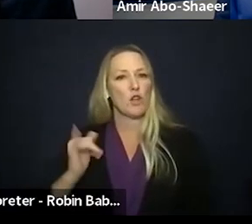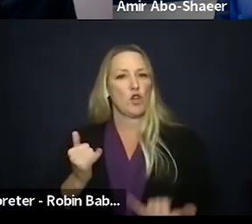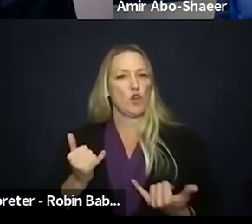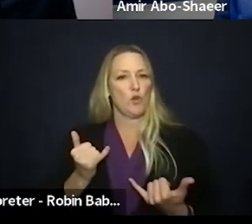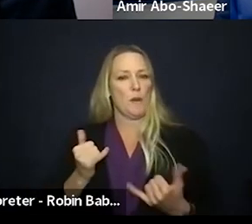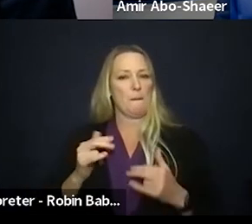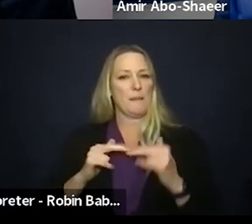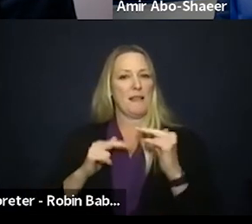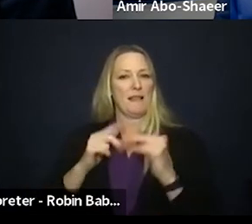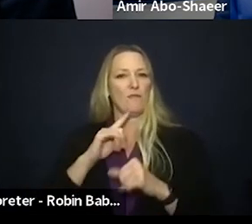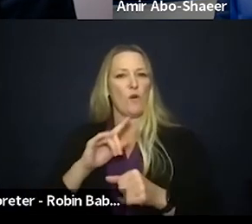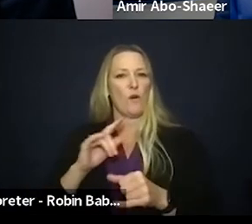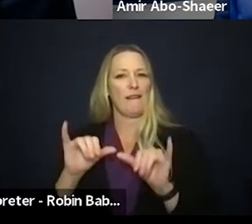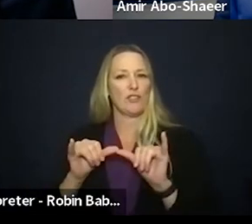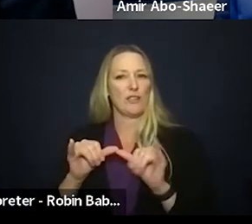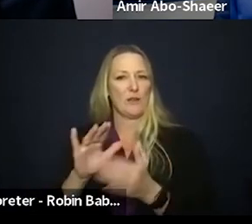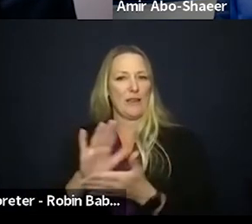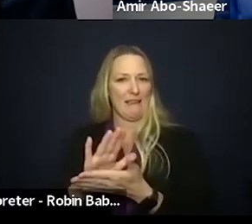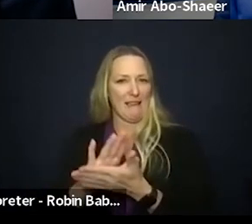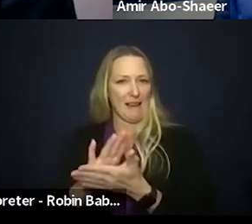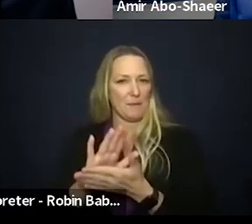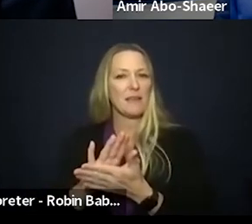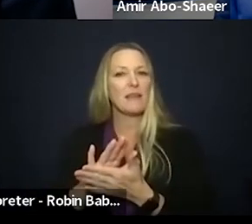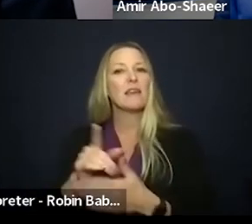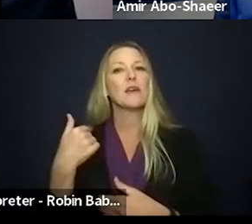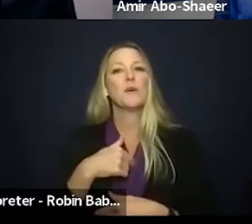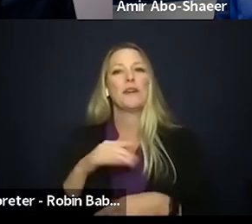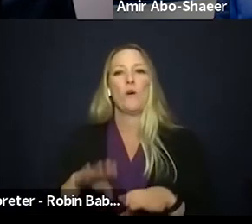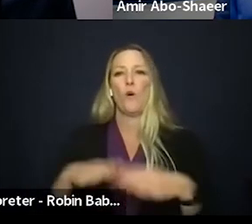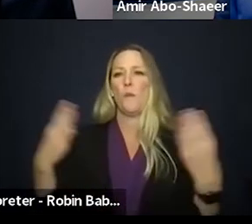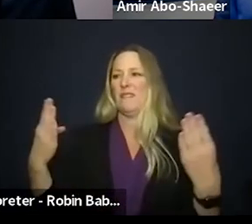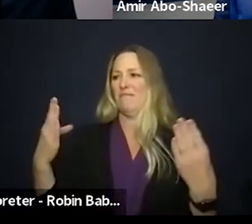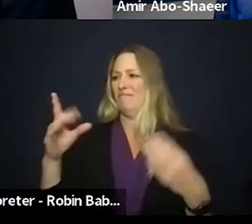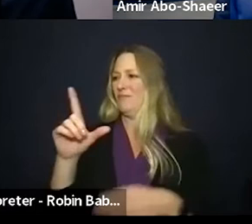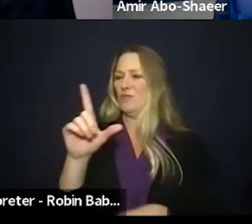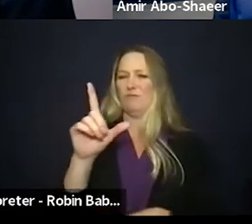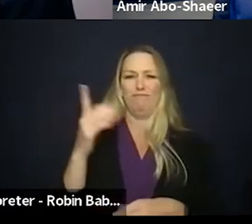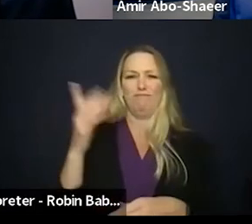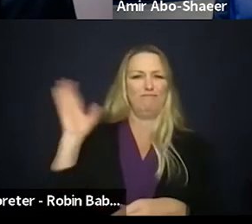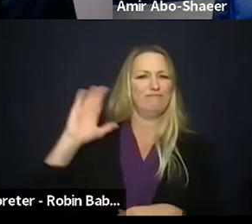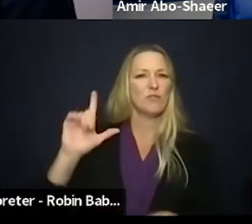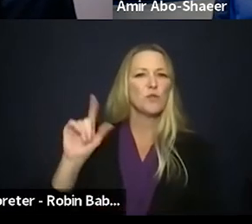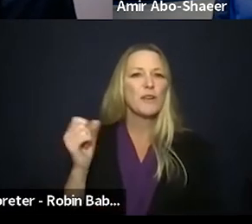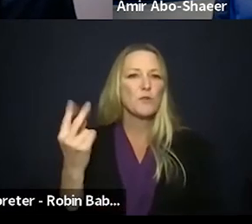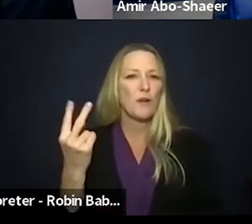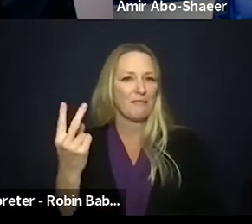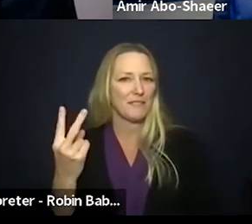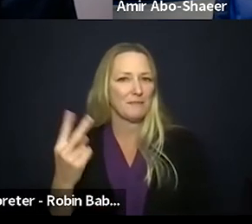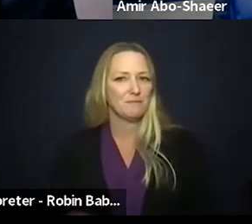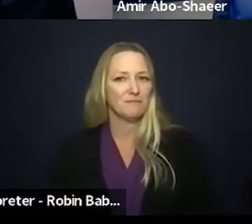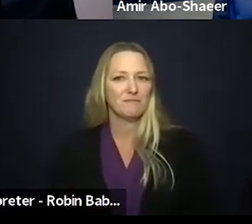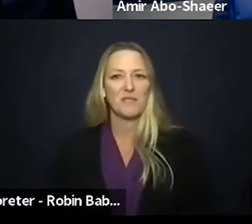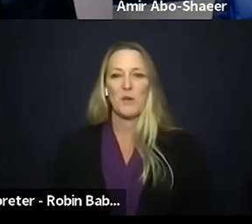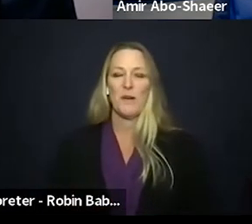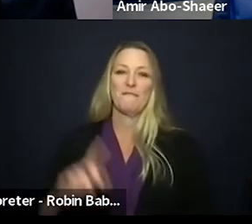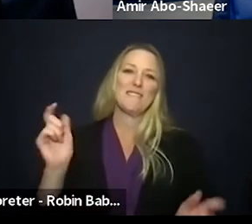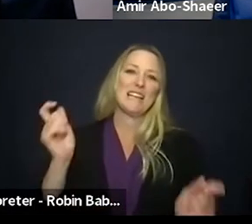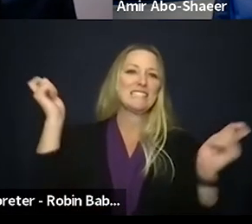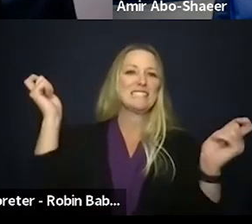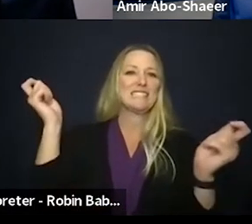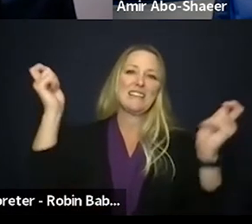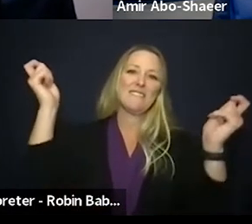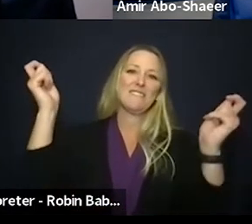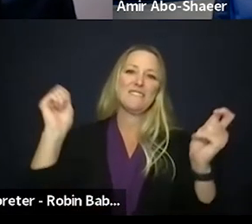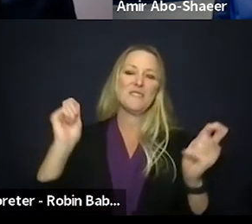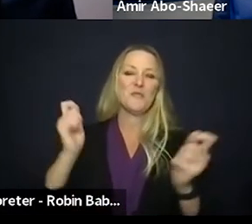for the engineering academy that we opened in 2012. so it's all very festive we're out with